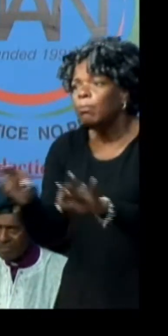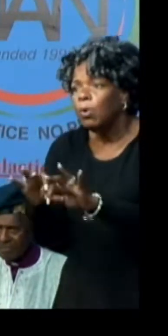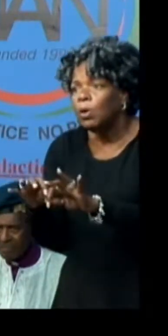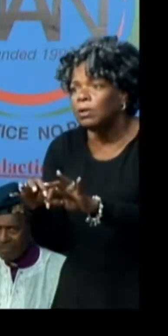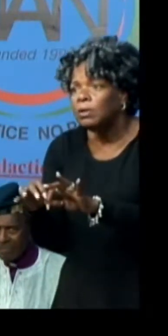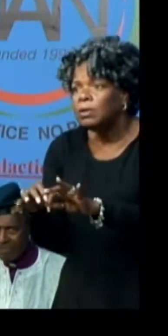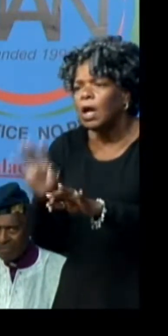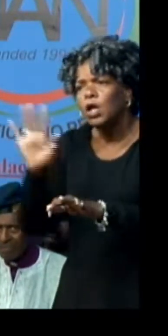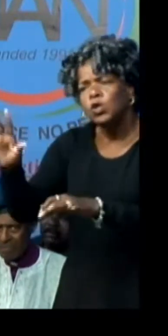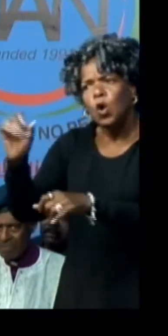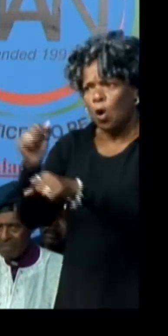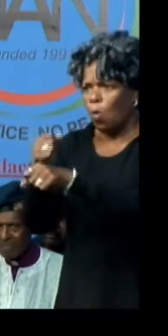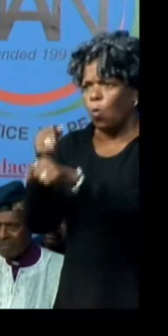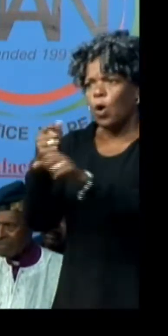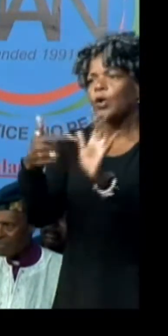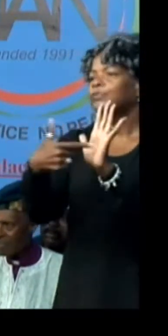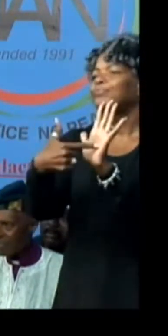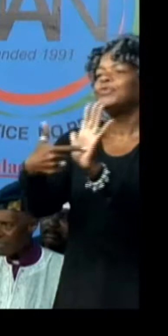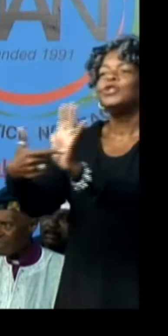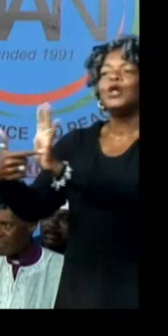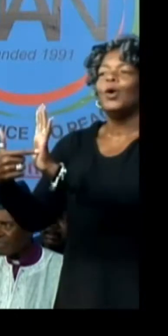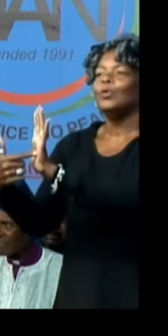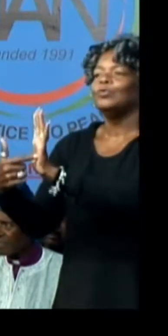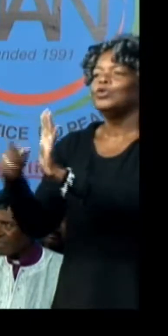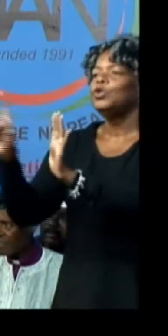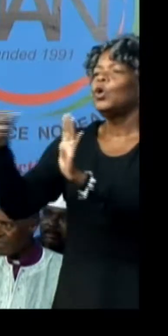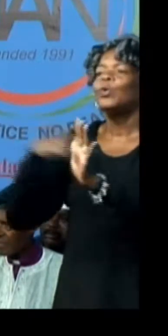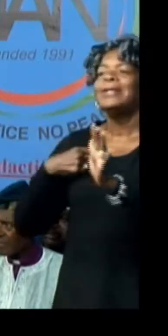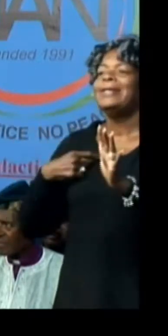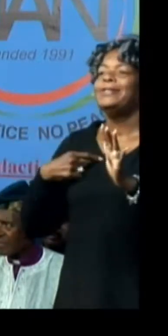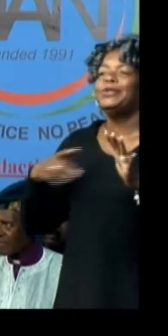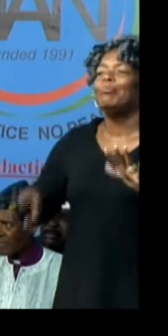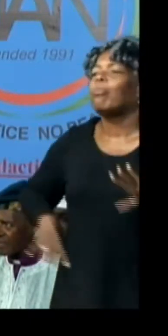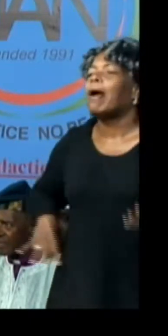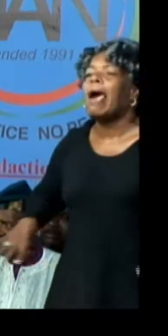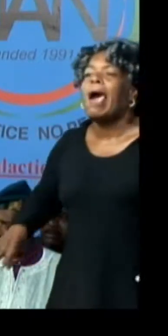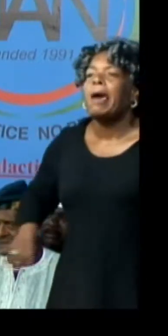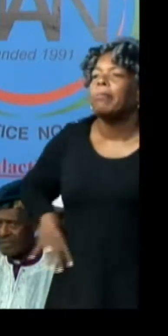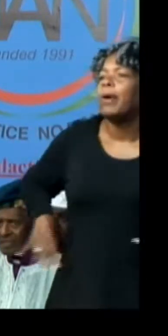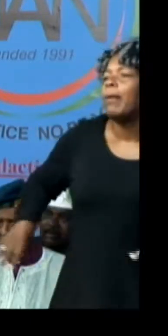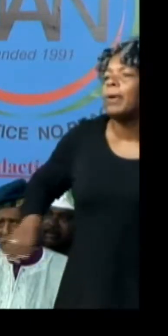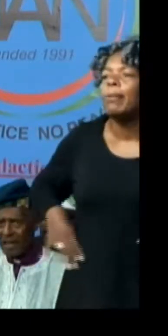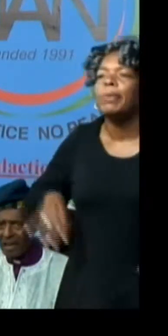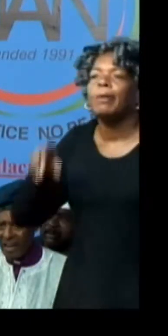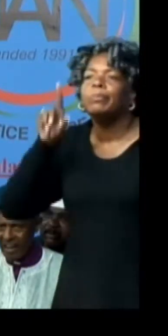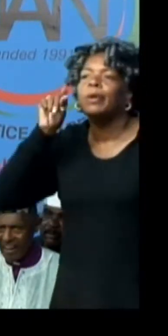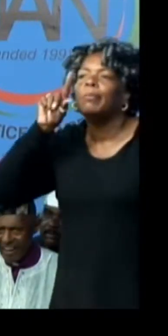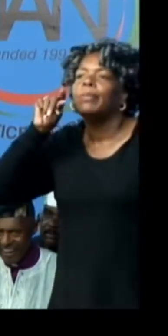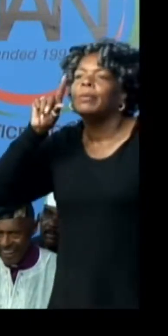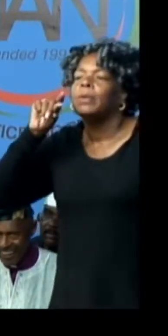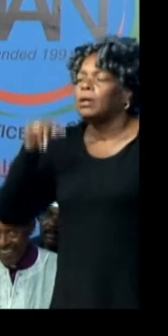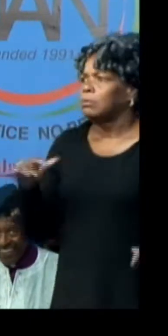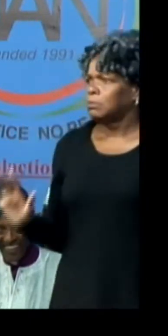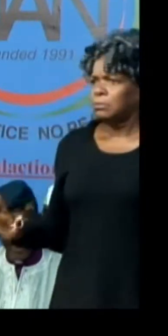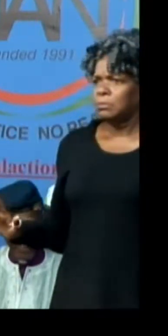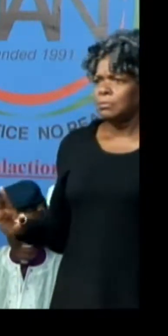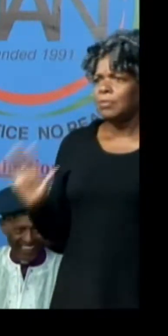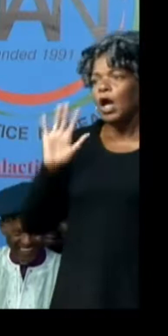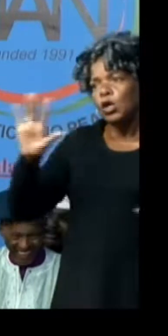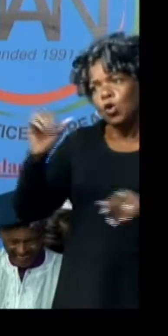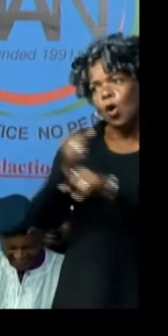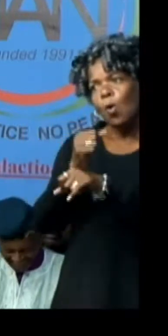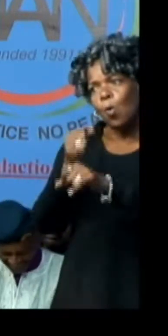You know, I used to be the head of the county, so and so and so. Only reason you got to tell that is you didn't do nothing in the county.